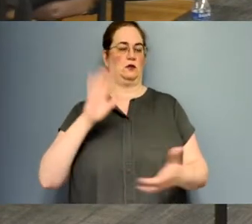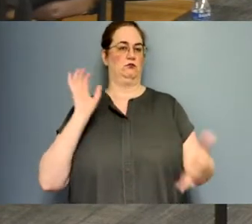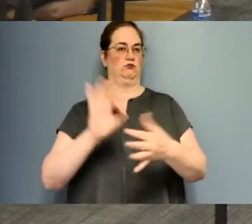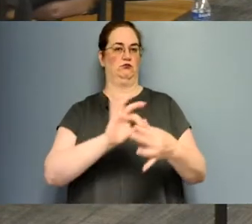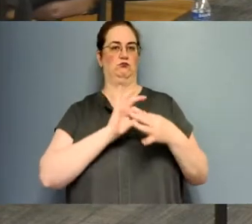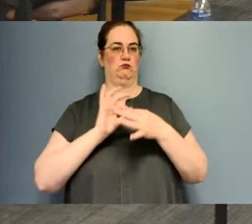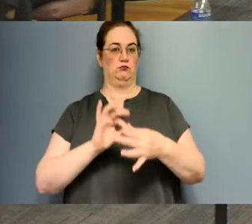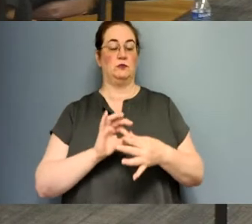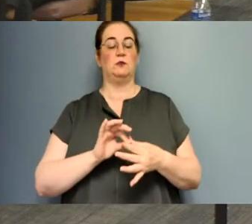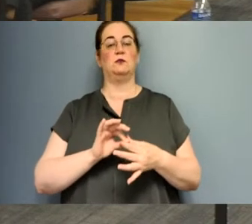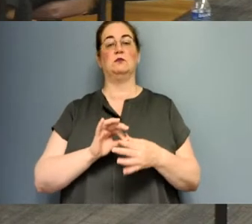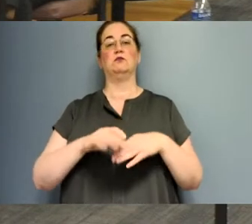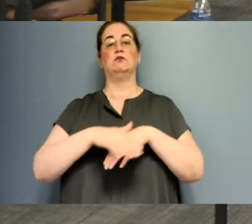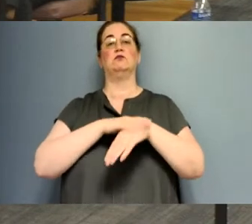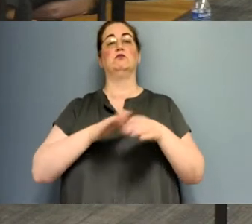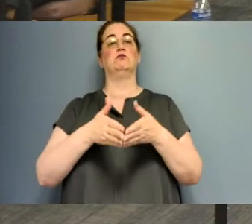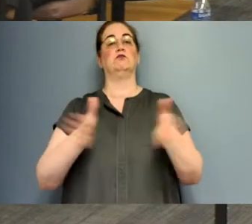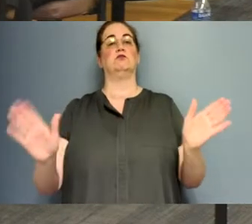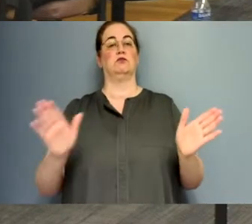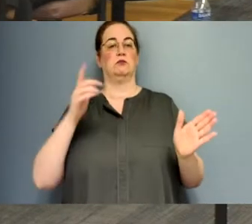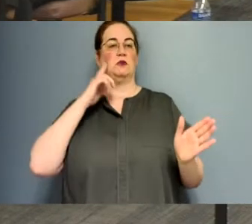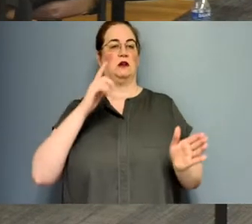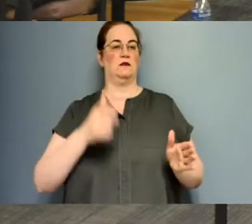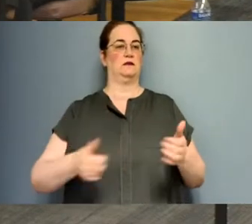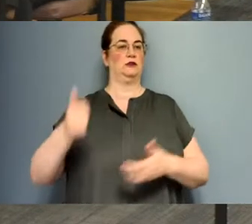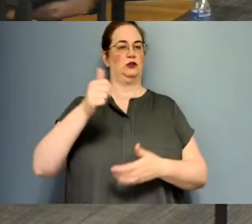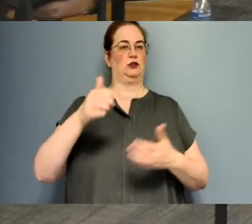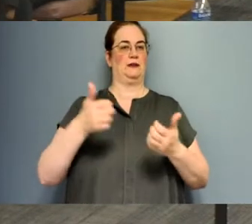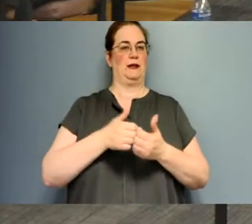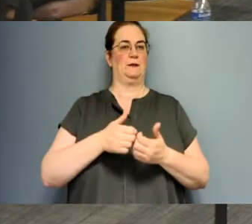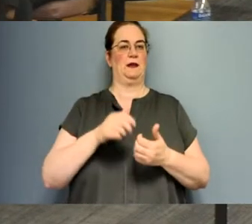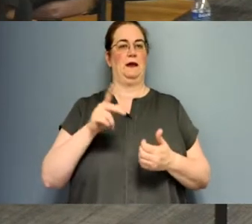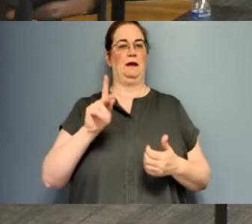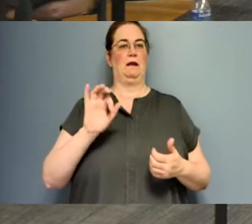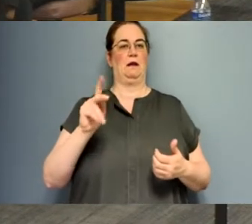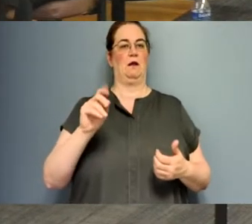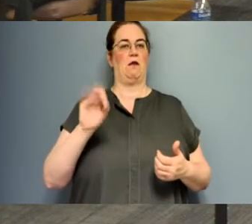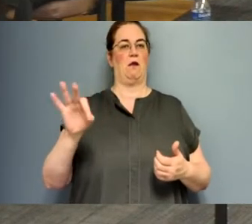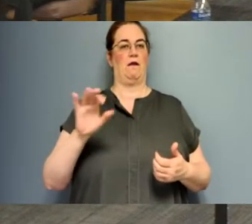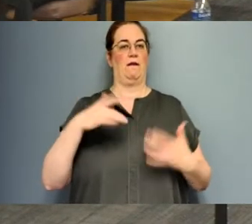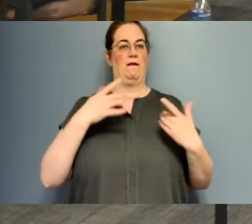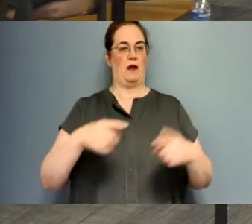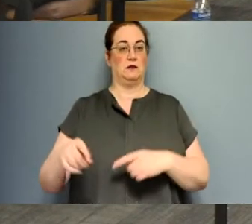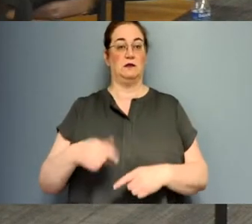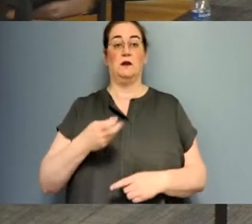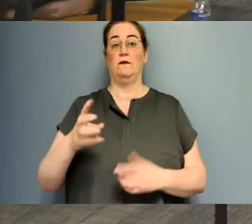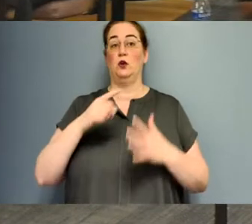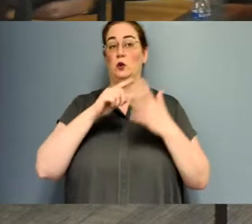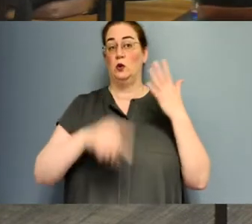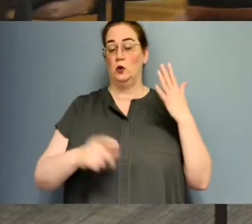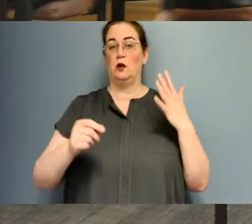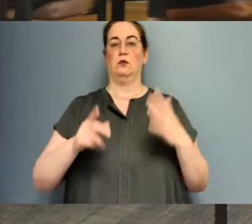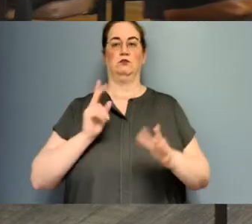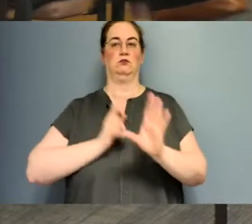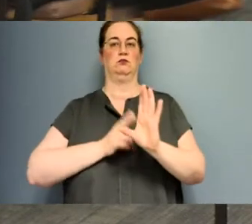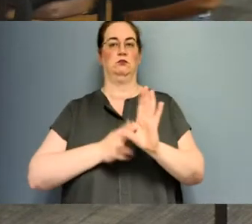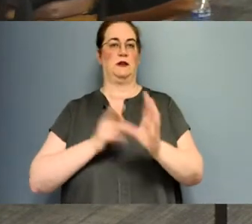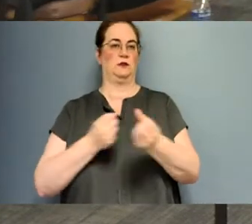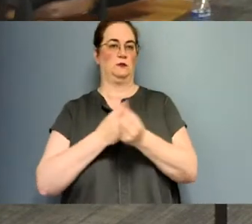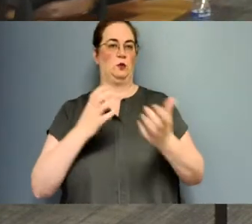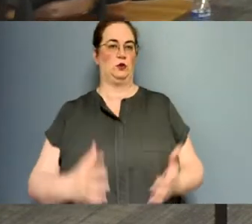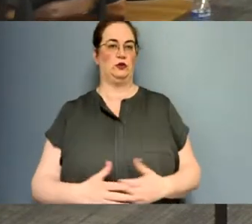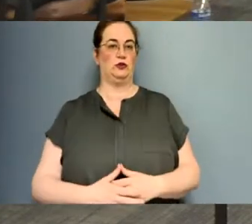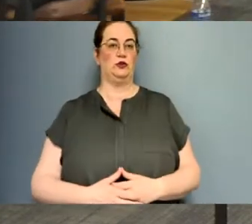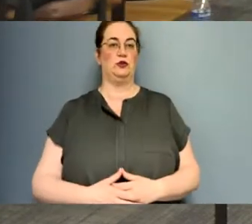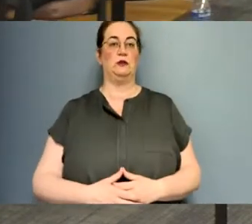going to share an overview of the Senior Games and the kickoff event, a few highlights about our participants and supporters,